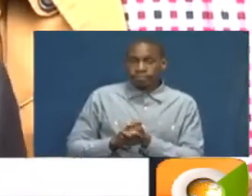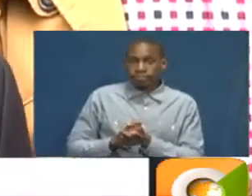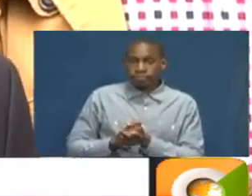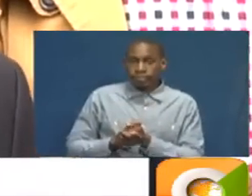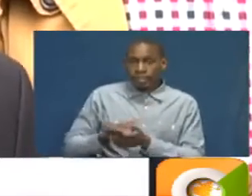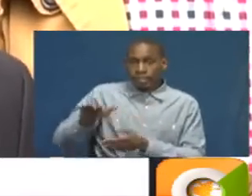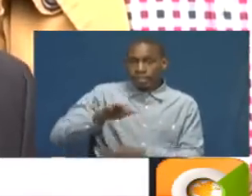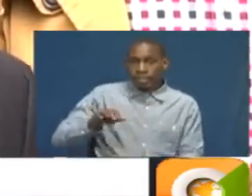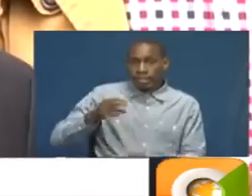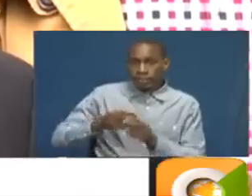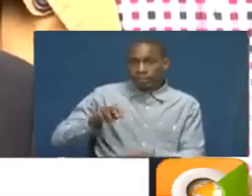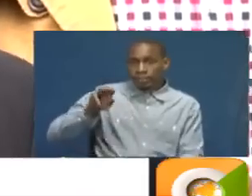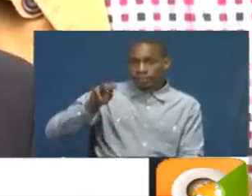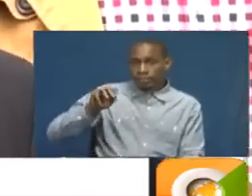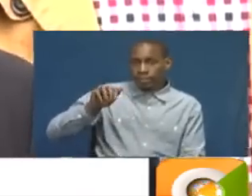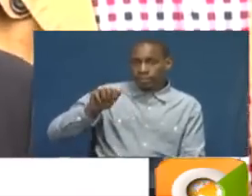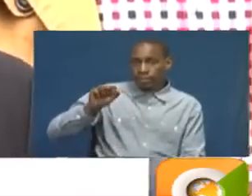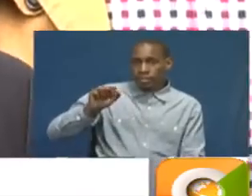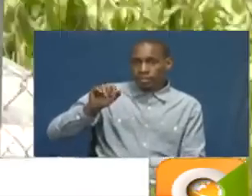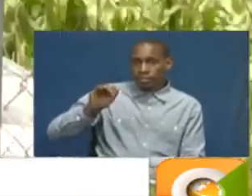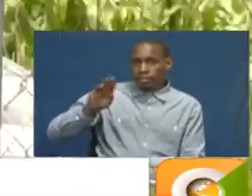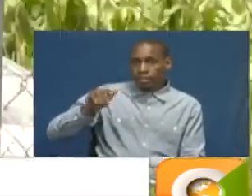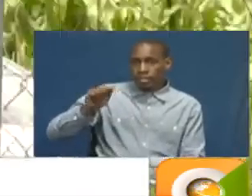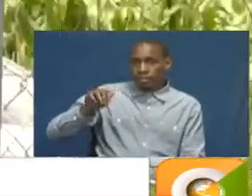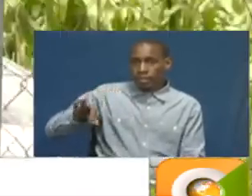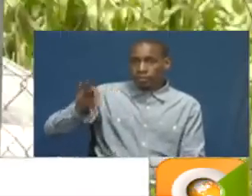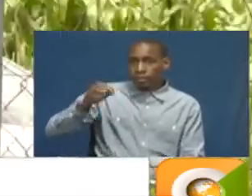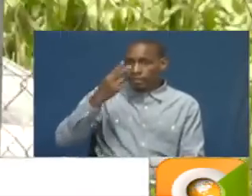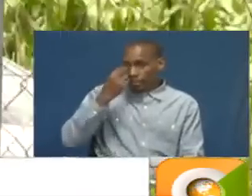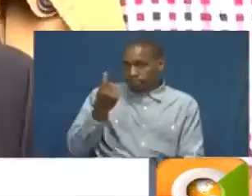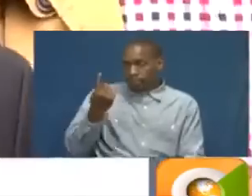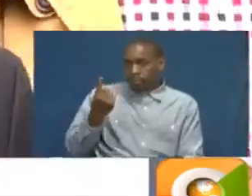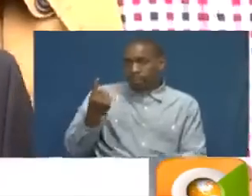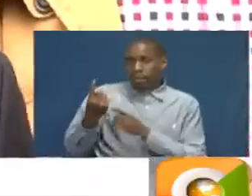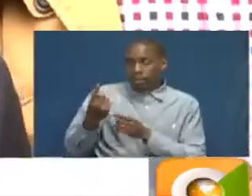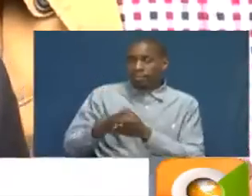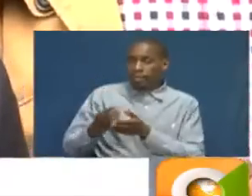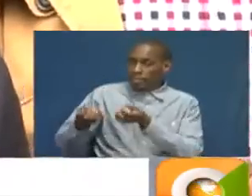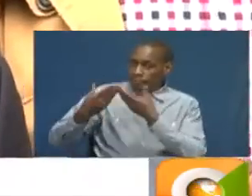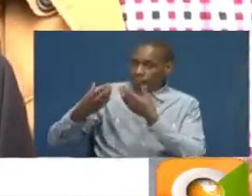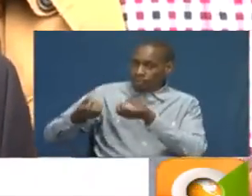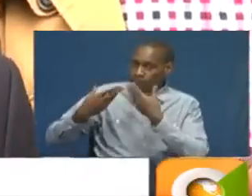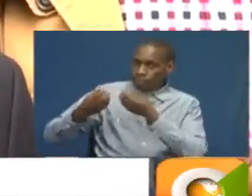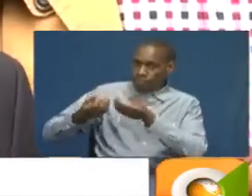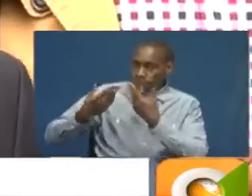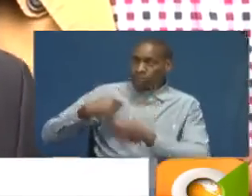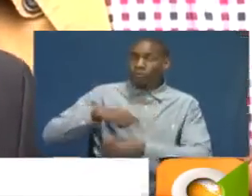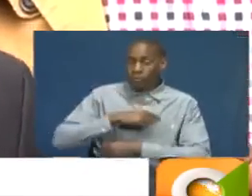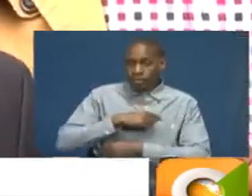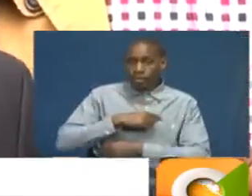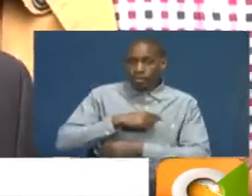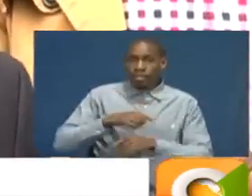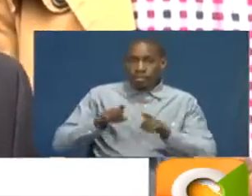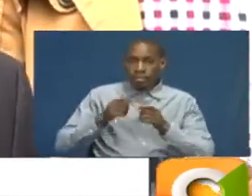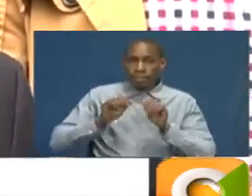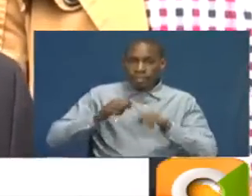Masimba, where we picked one suspect, and he was very fruitful and gave us information